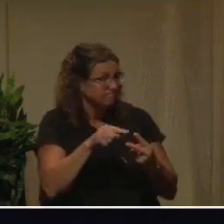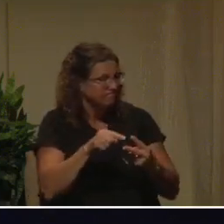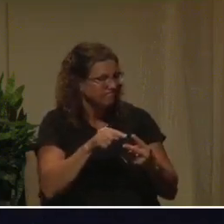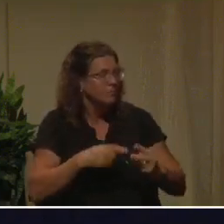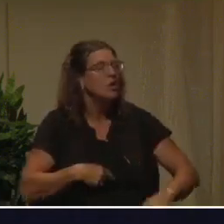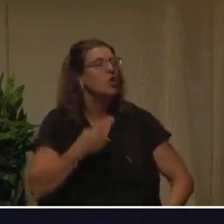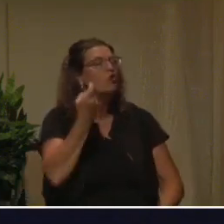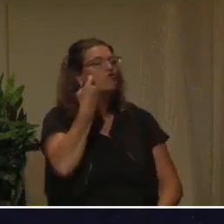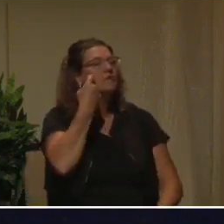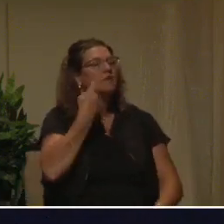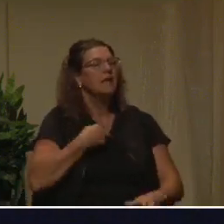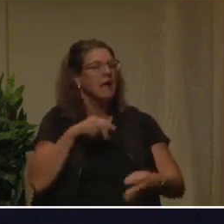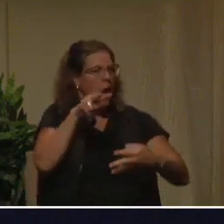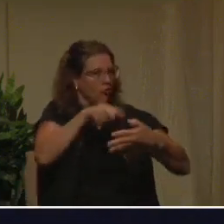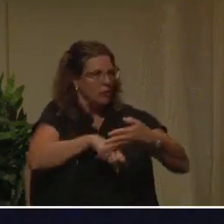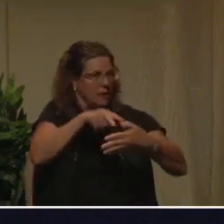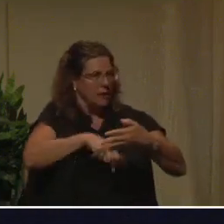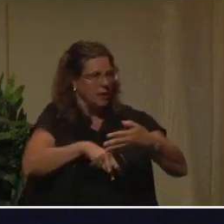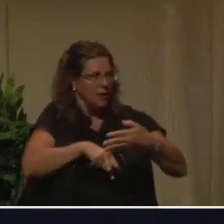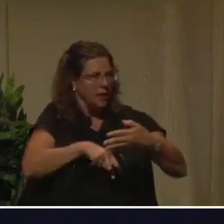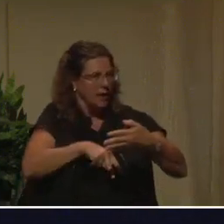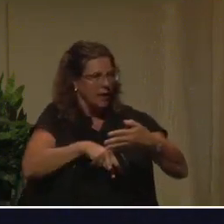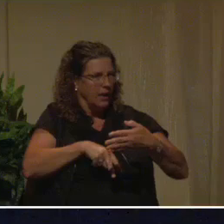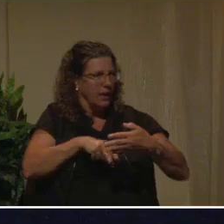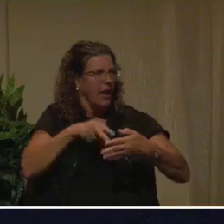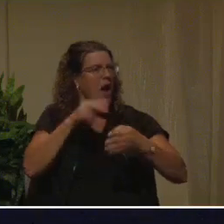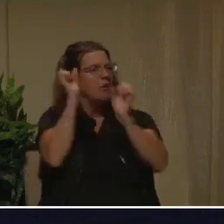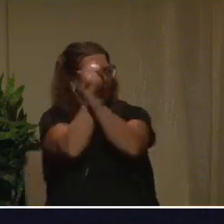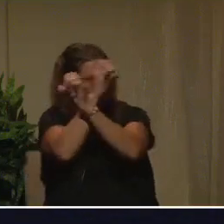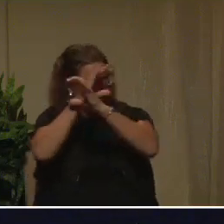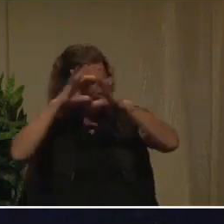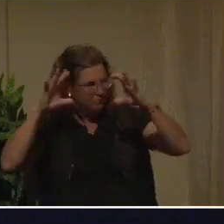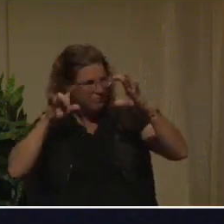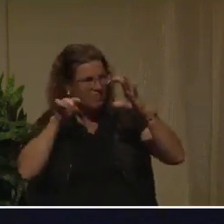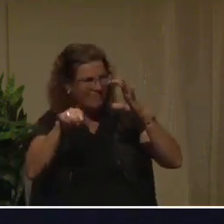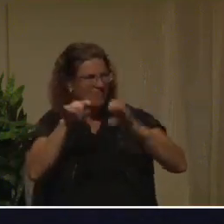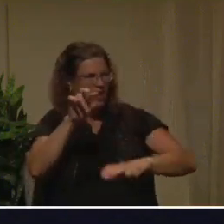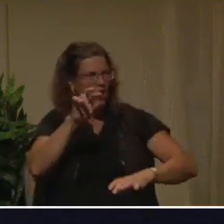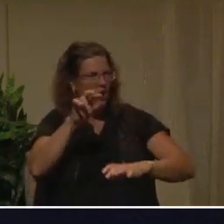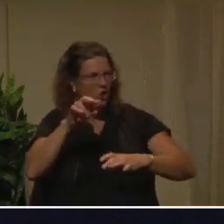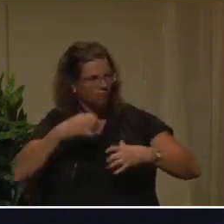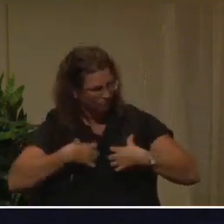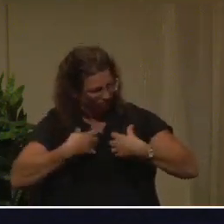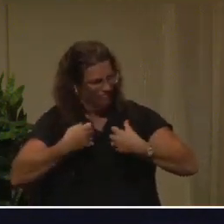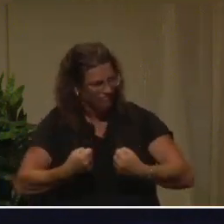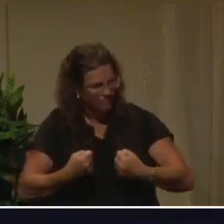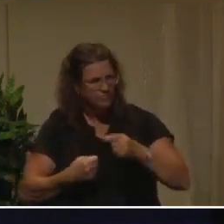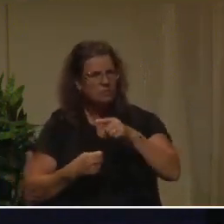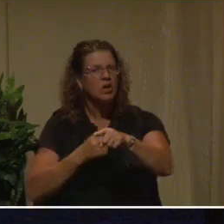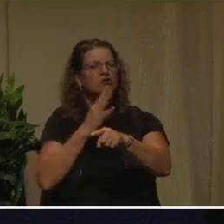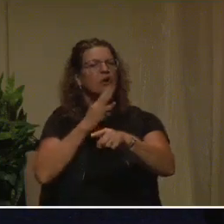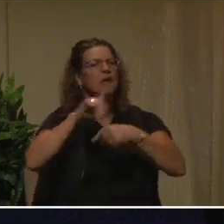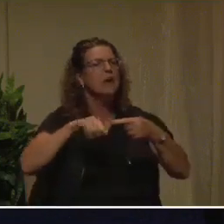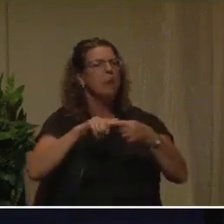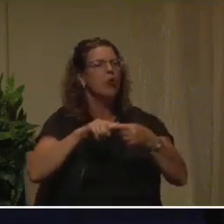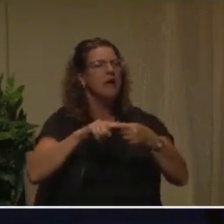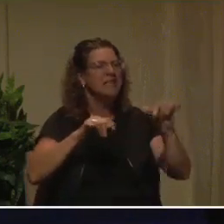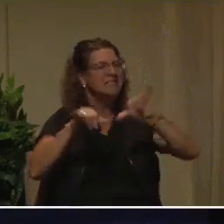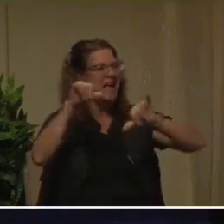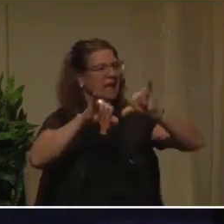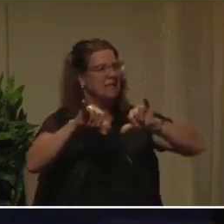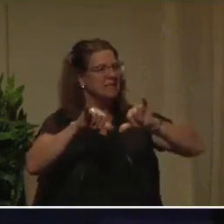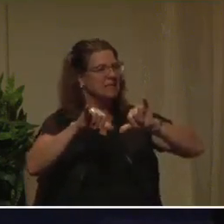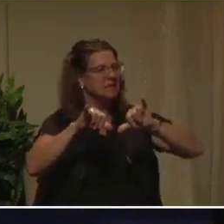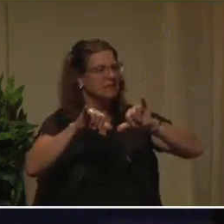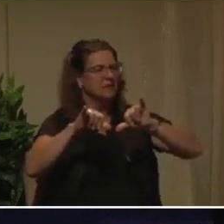illustration of resilience. The person was talking about the experiments that were done in the Arizona deserts back